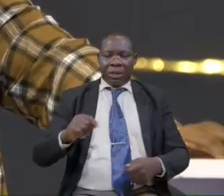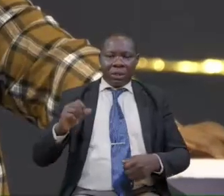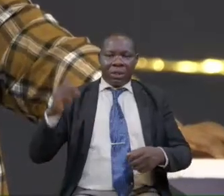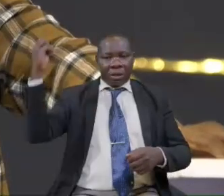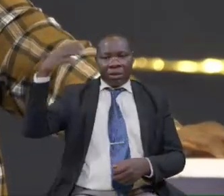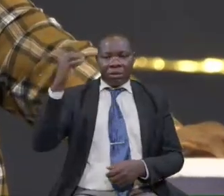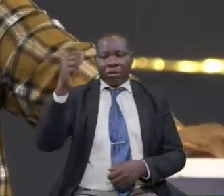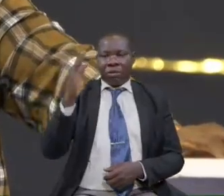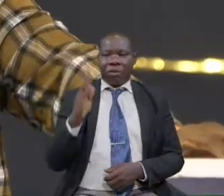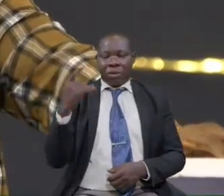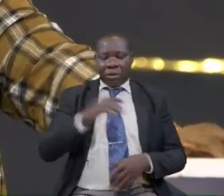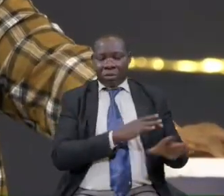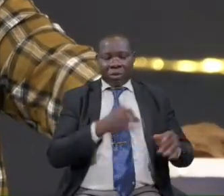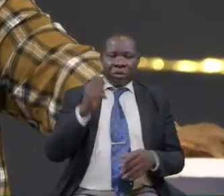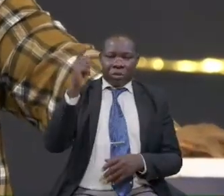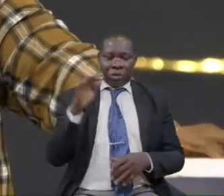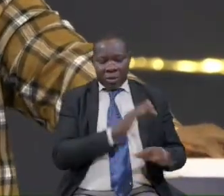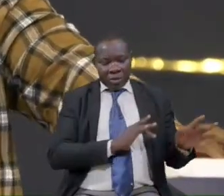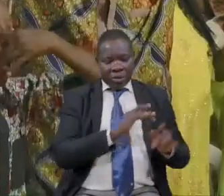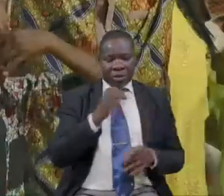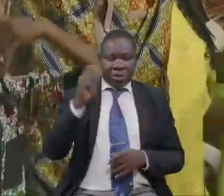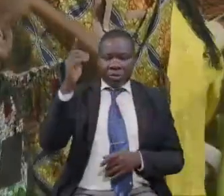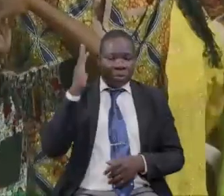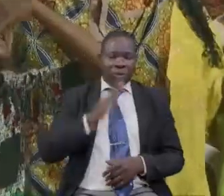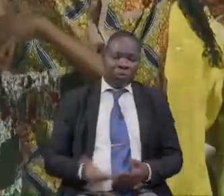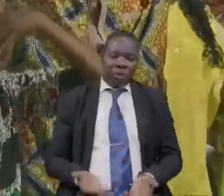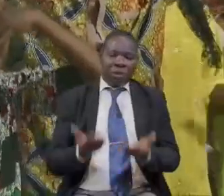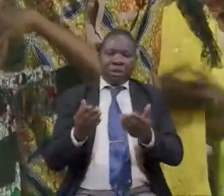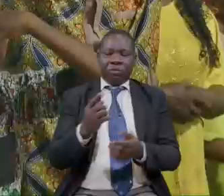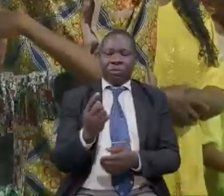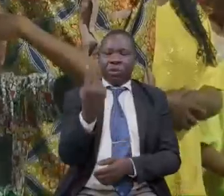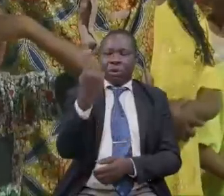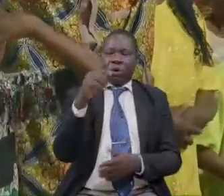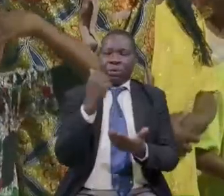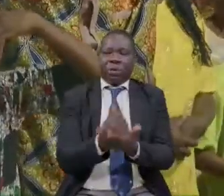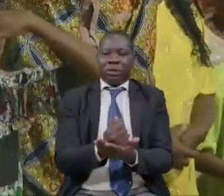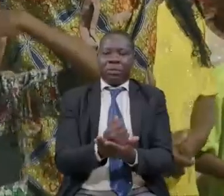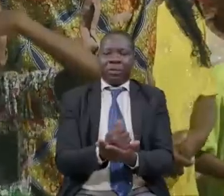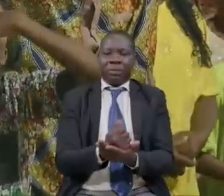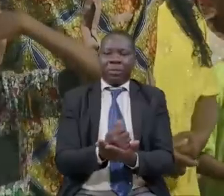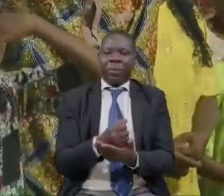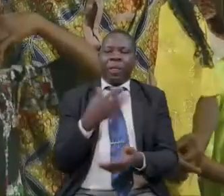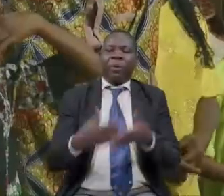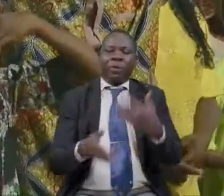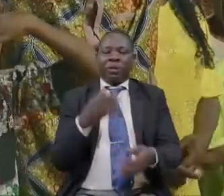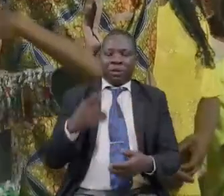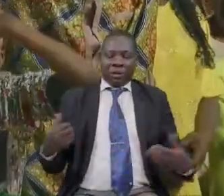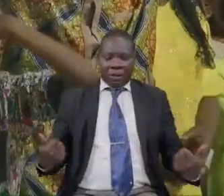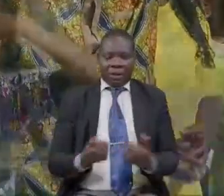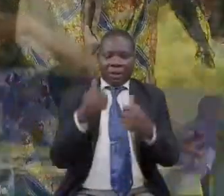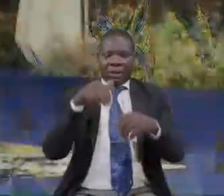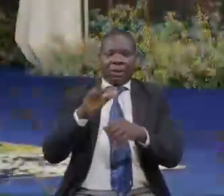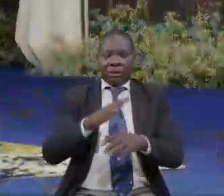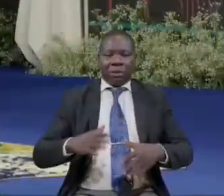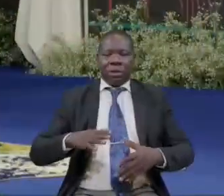the compassion of God will lift you up. Whatever challenge in your life, the Lord